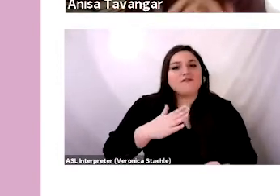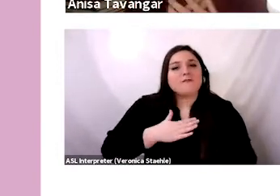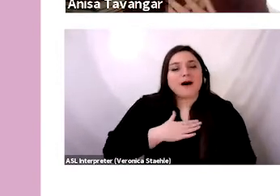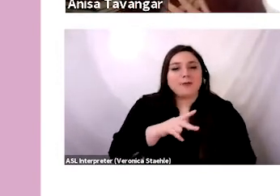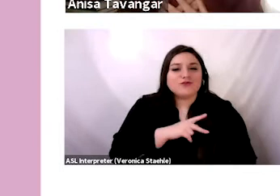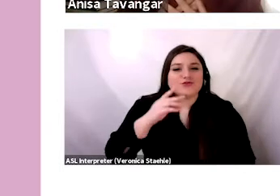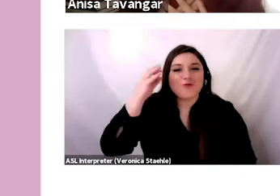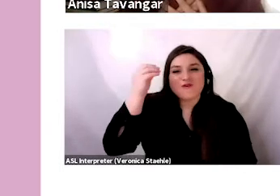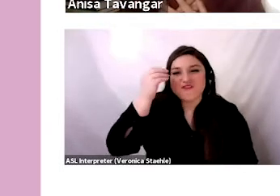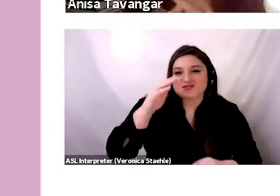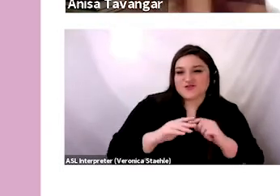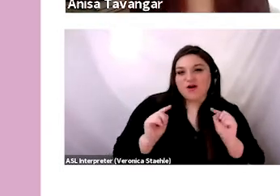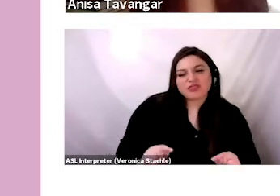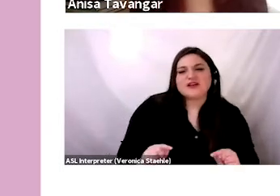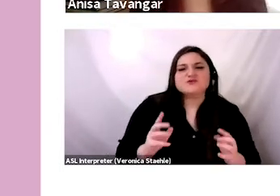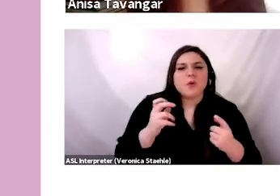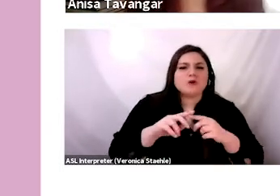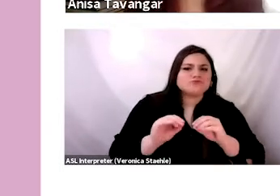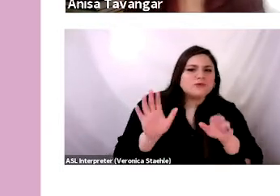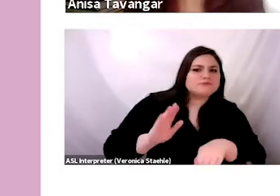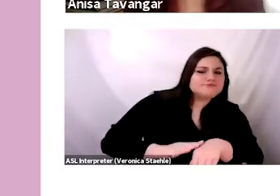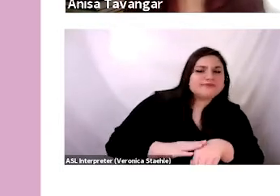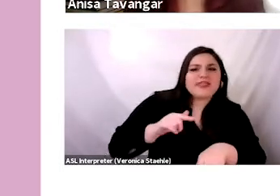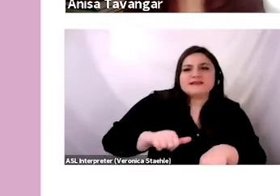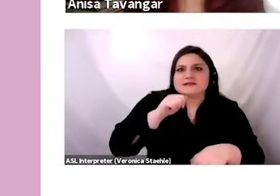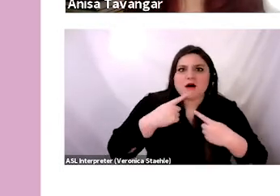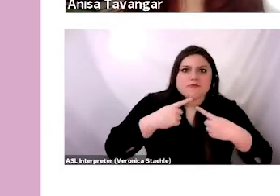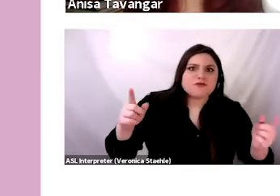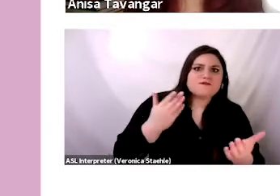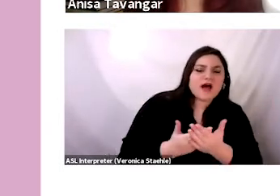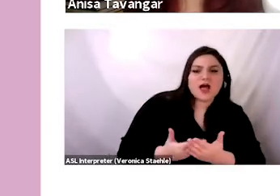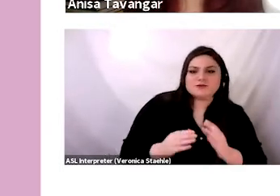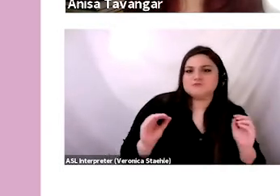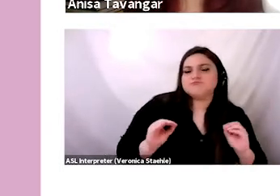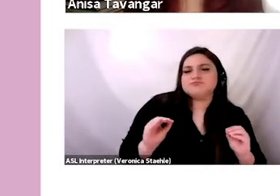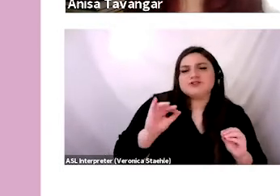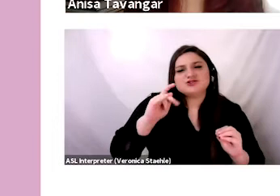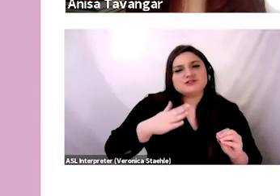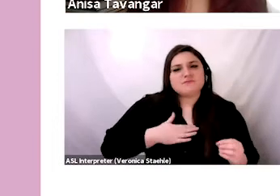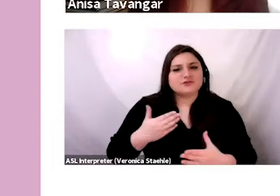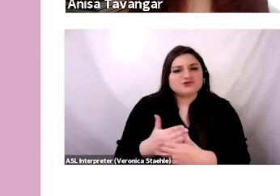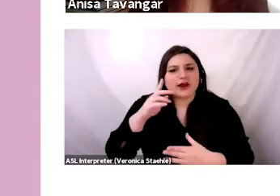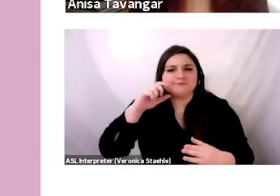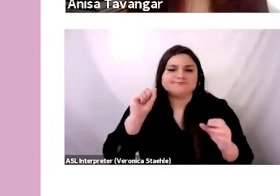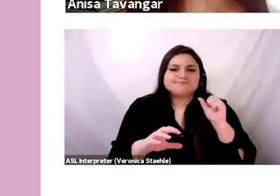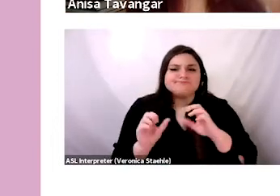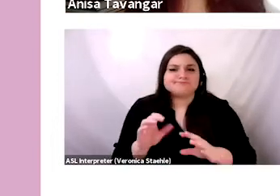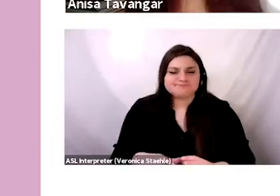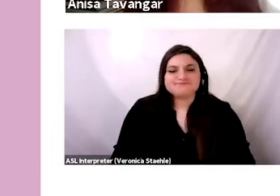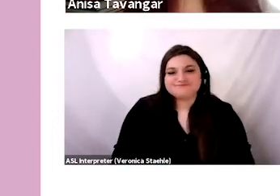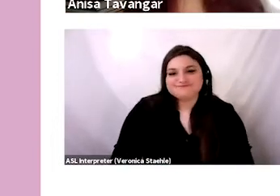really my reflections on this topic. It's not meant to be any sort of absolute declarative message.